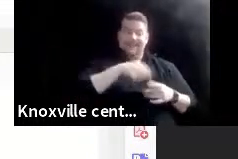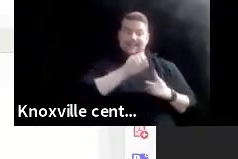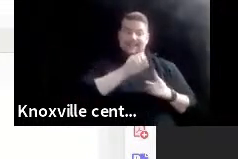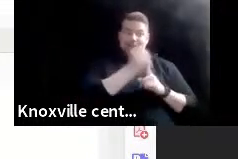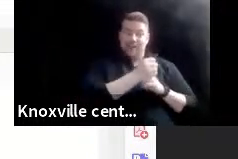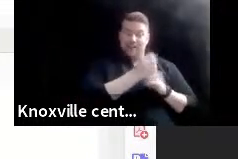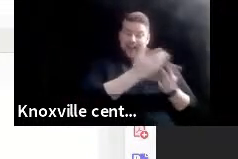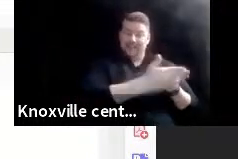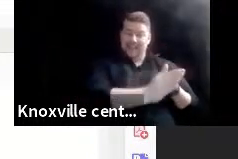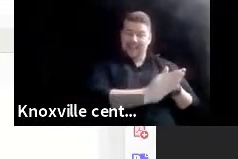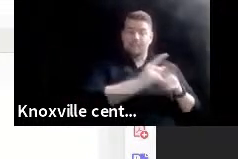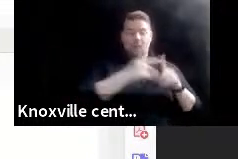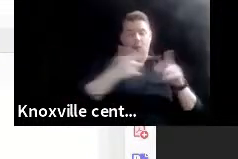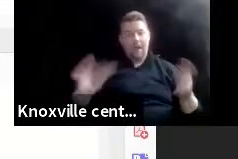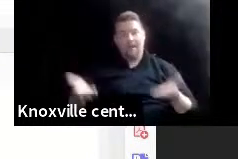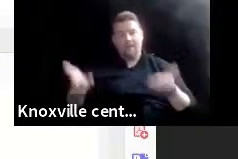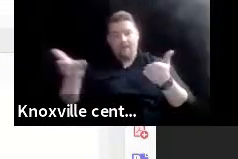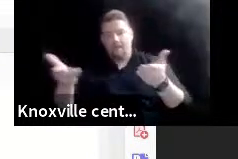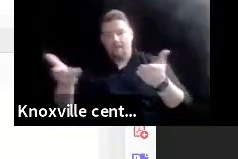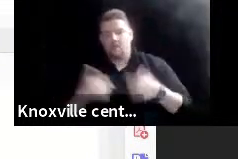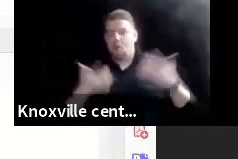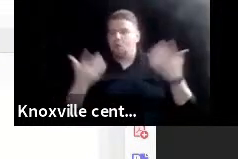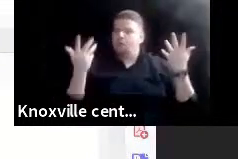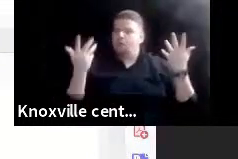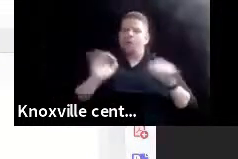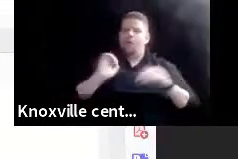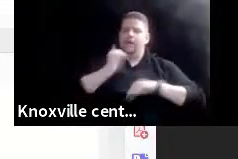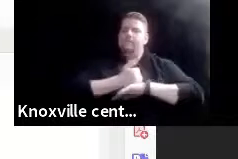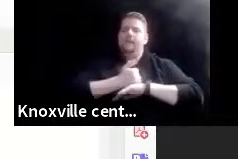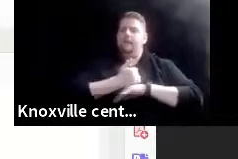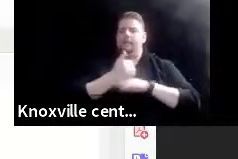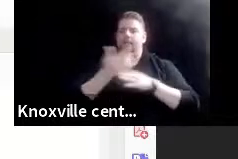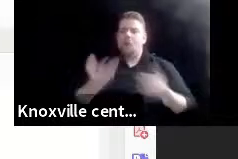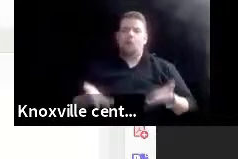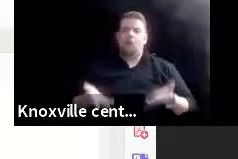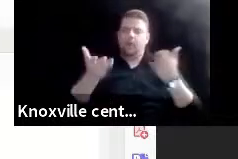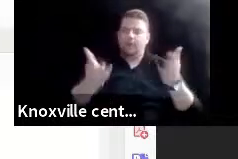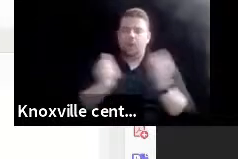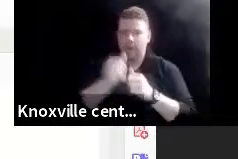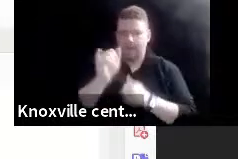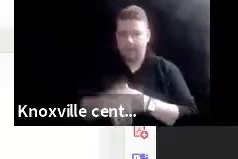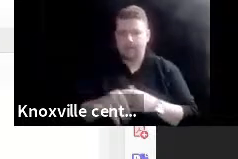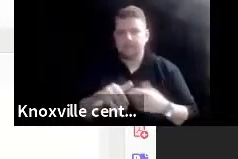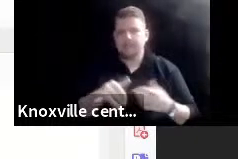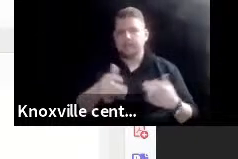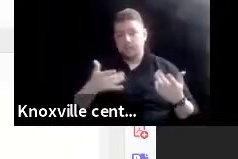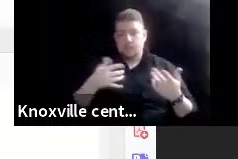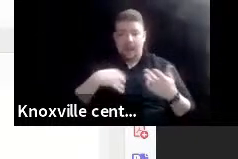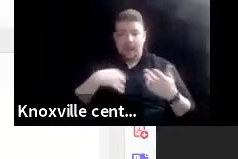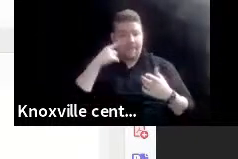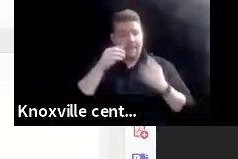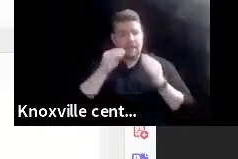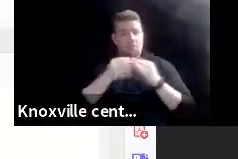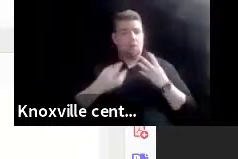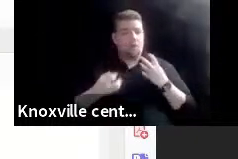recommend. So we already have a recommendation built into something, which again, I think has more